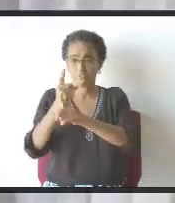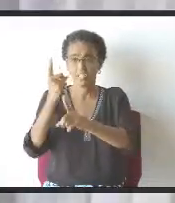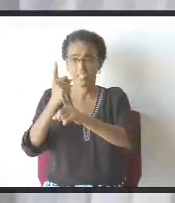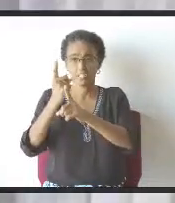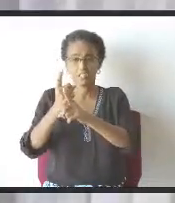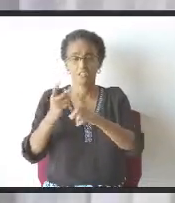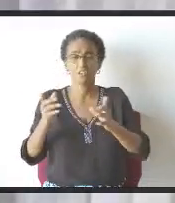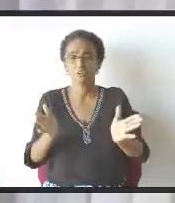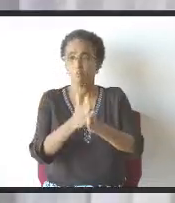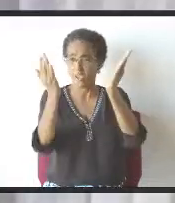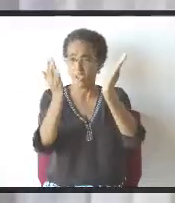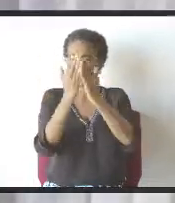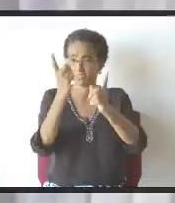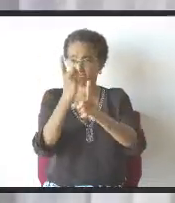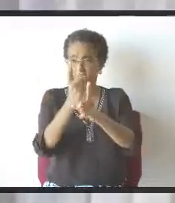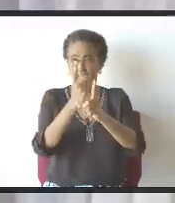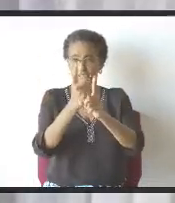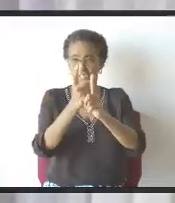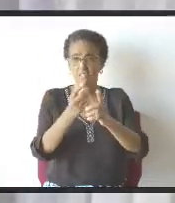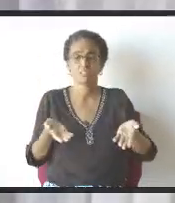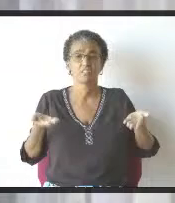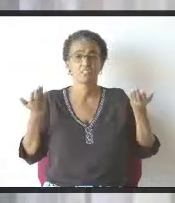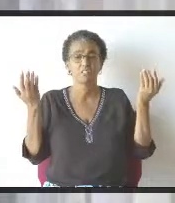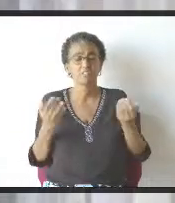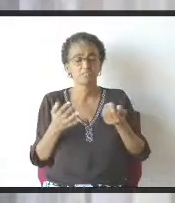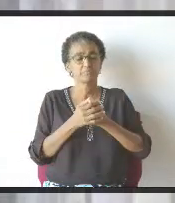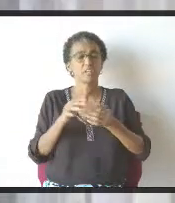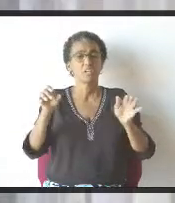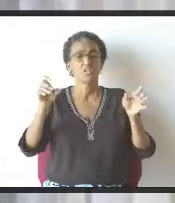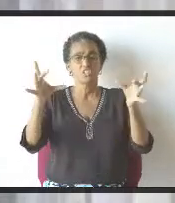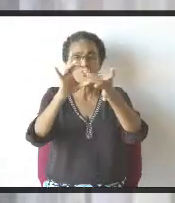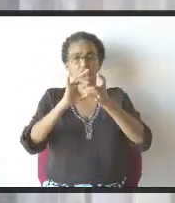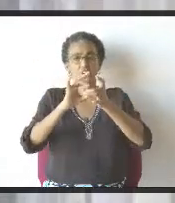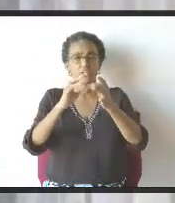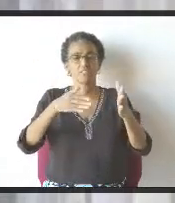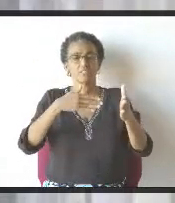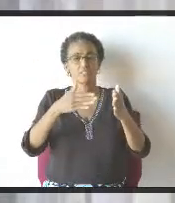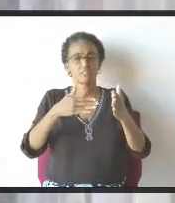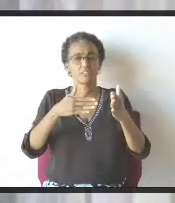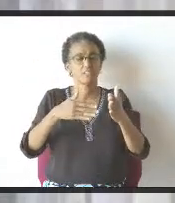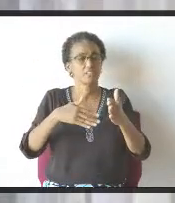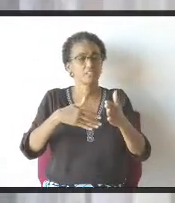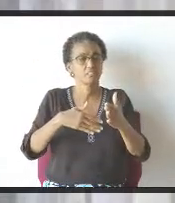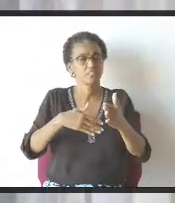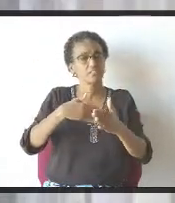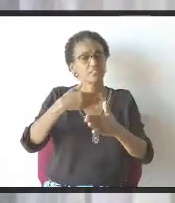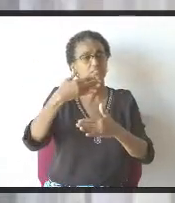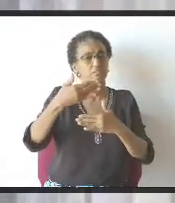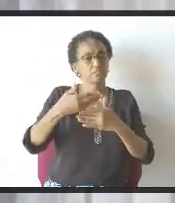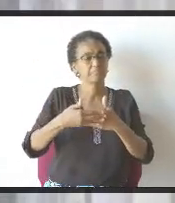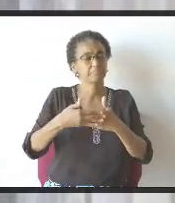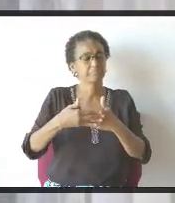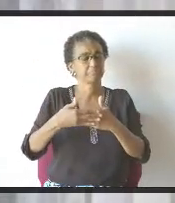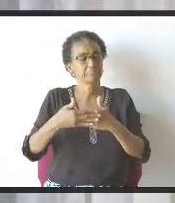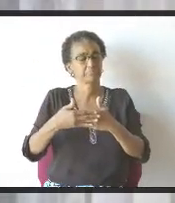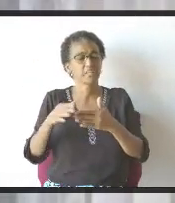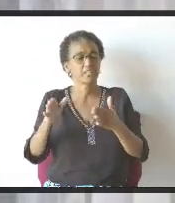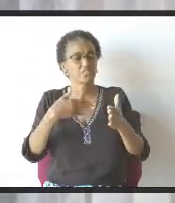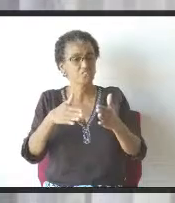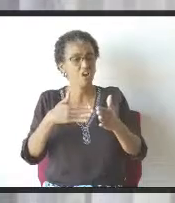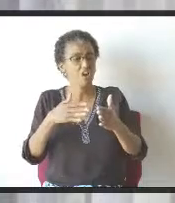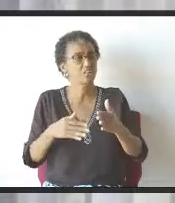you are here to praise the Lord, let's join with me and sing. Let's enter his gates with thanksgiving in our